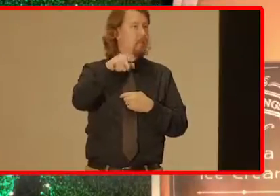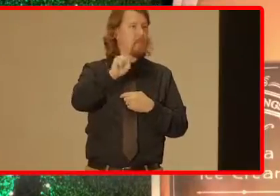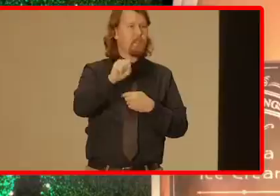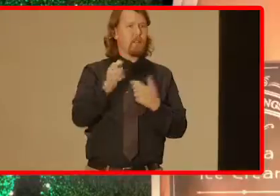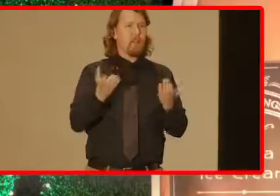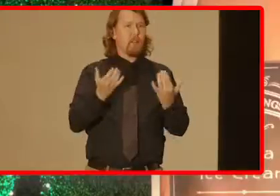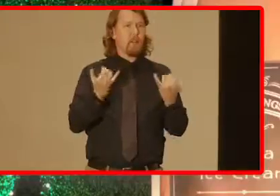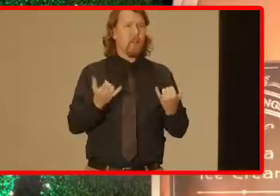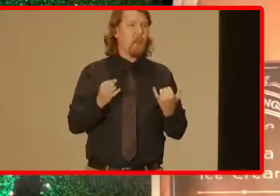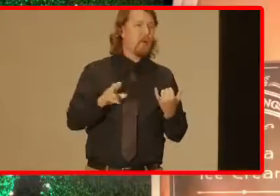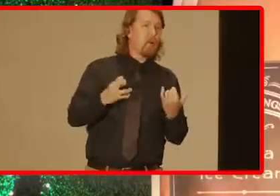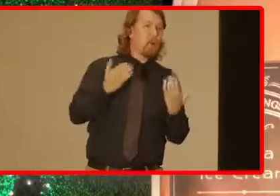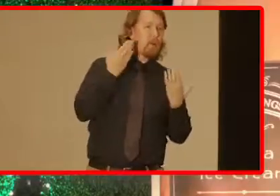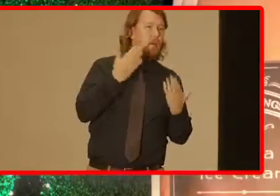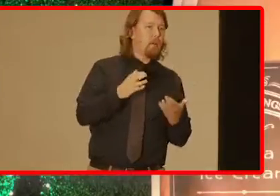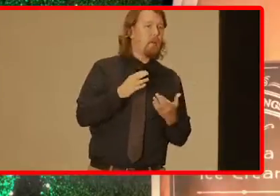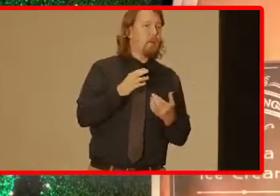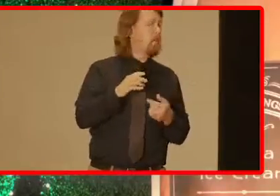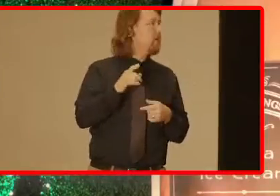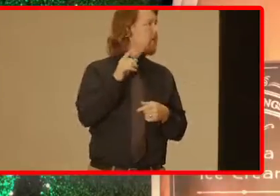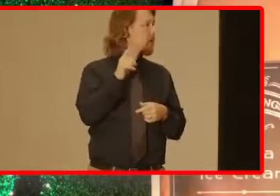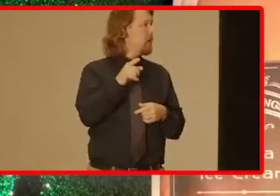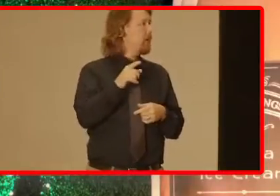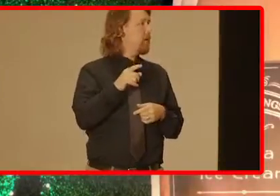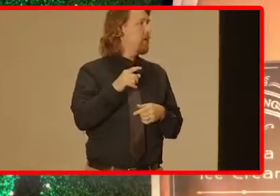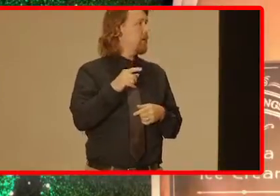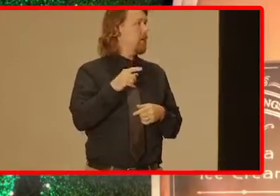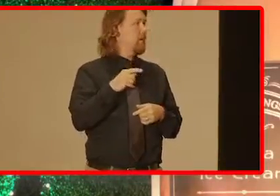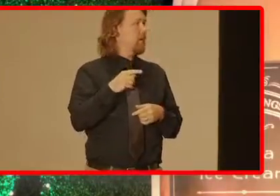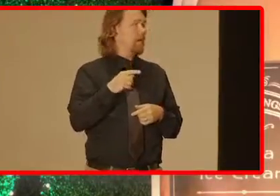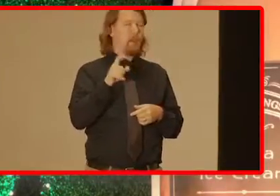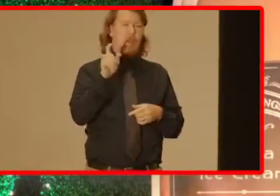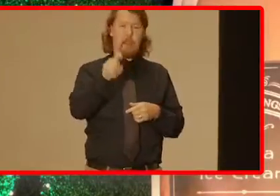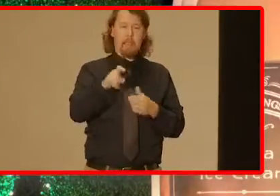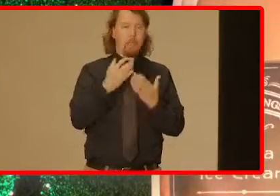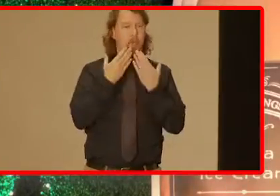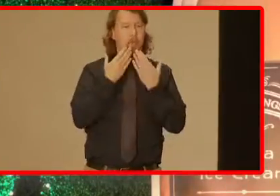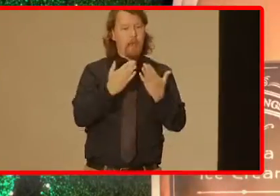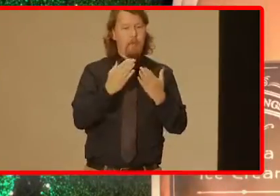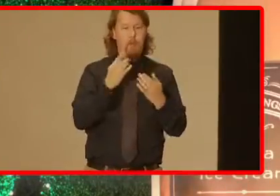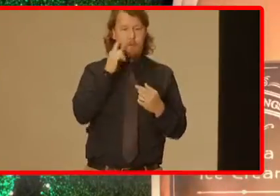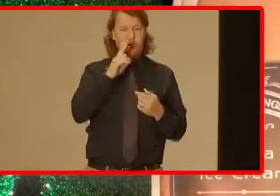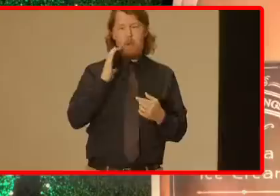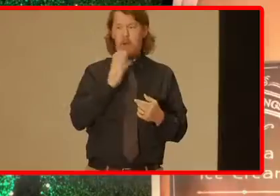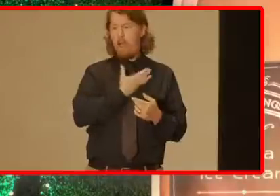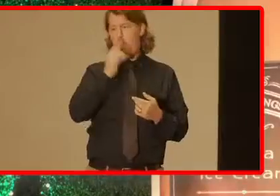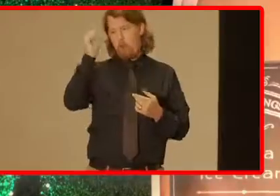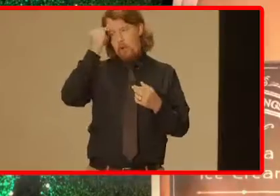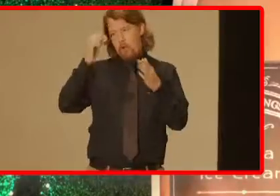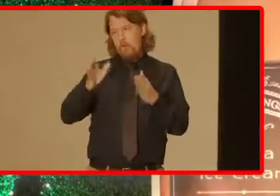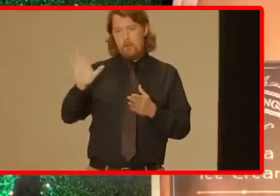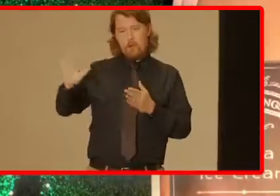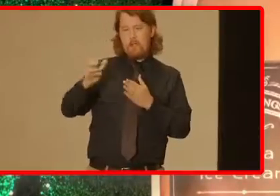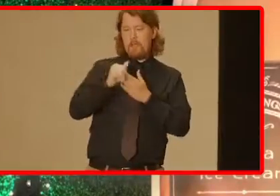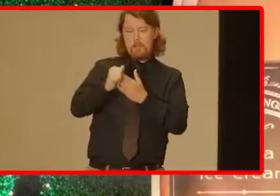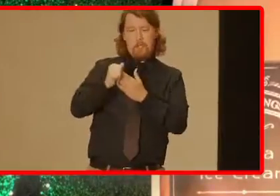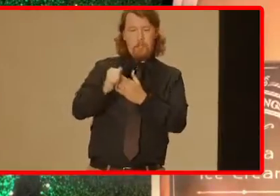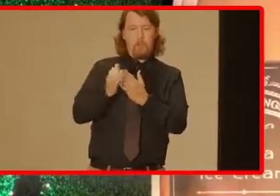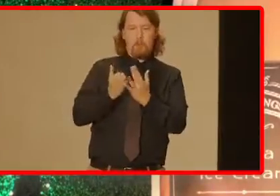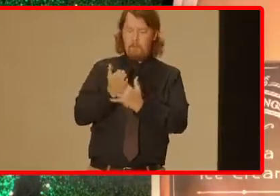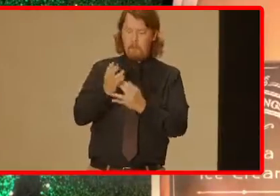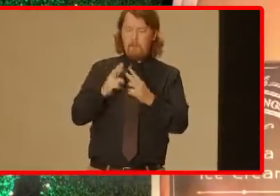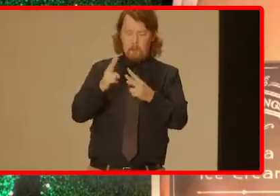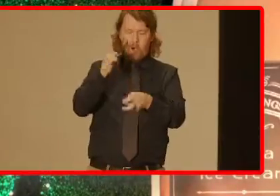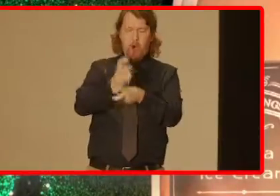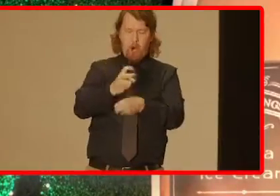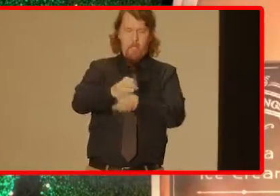out? So you have to be grateful to our governor as well for his leadership through a very difficult